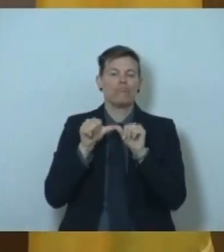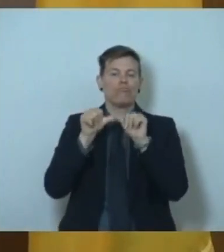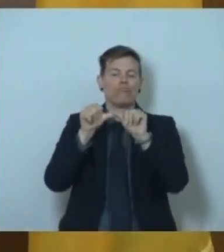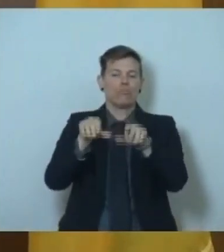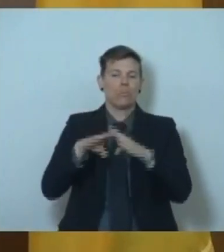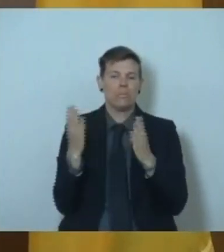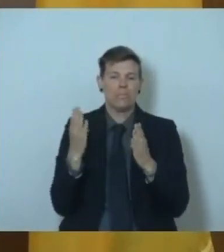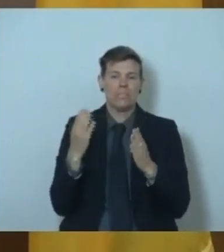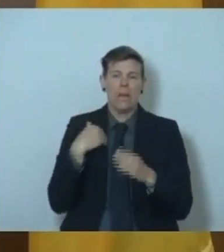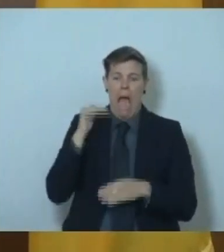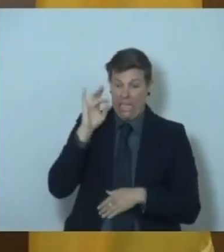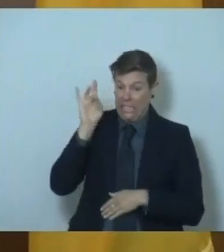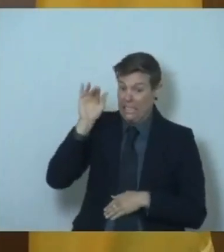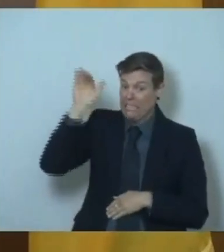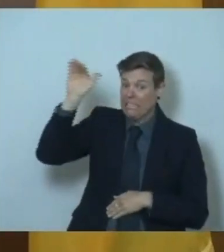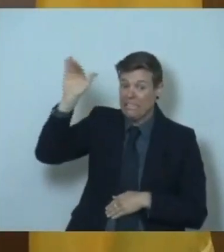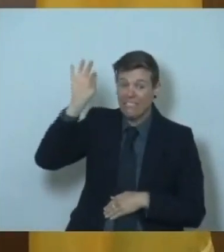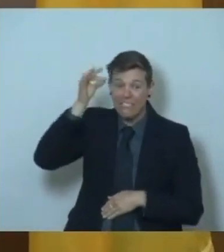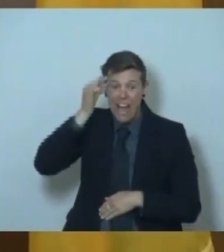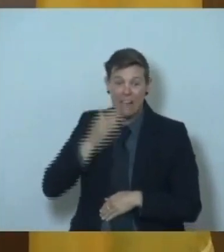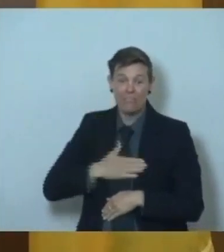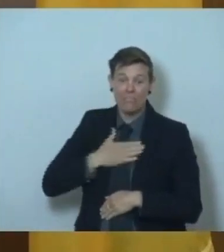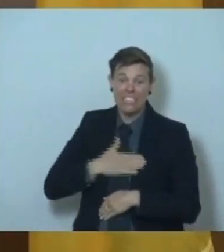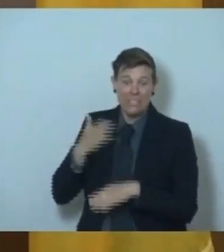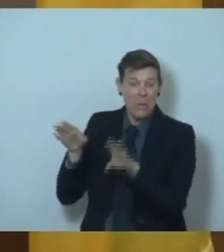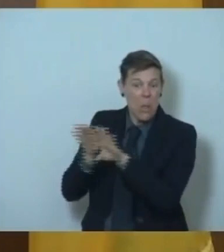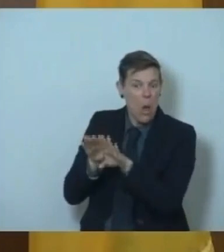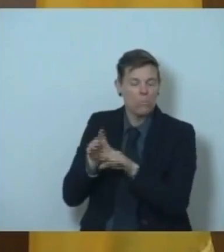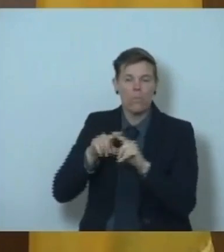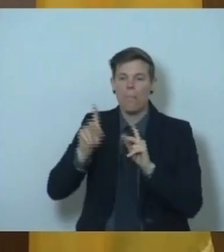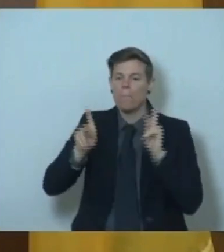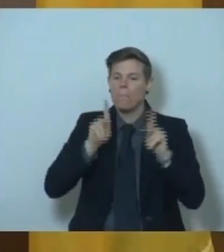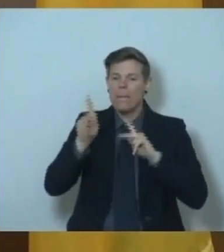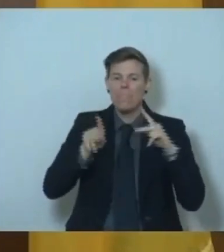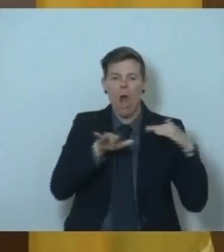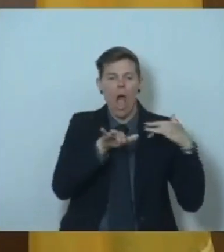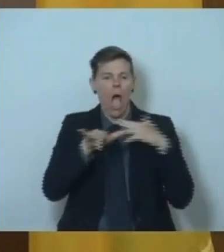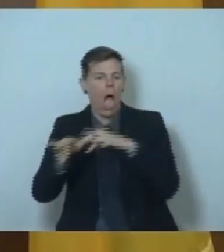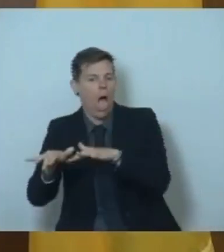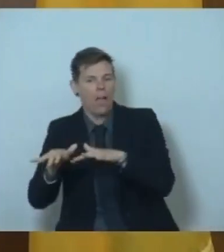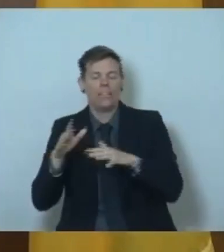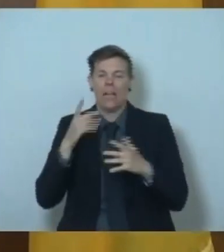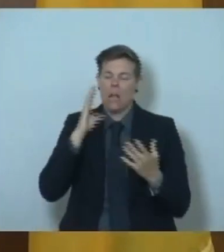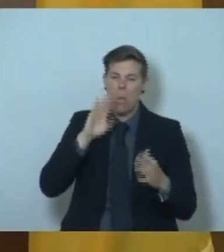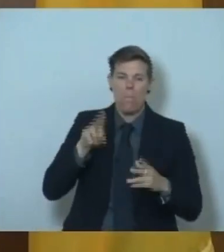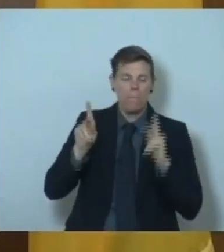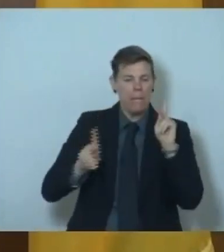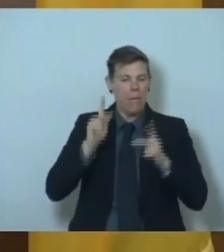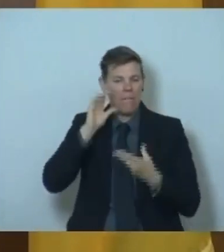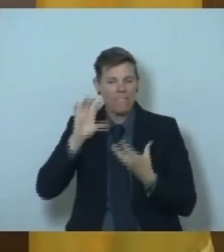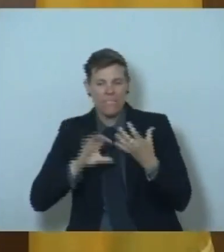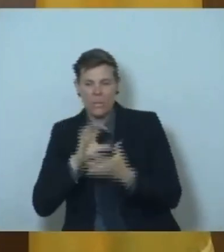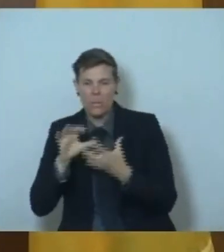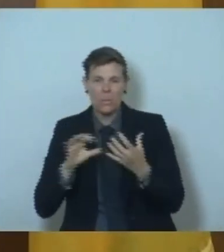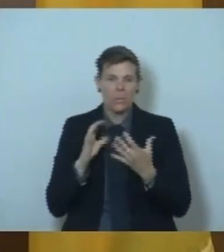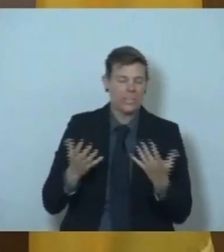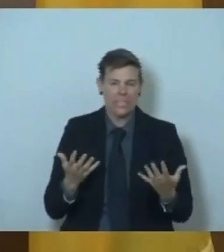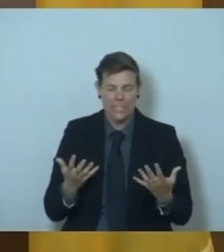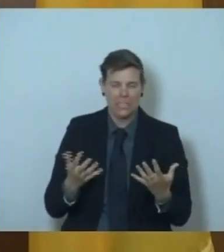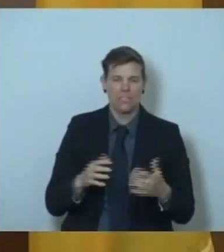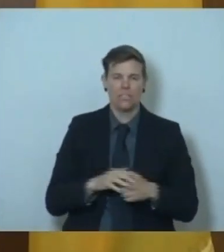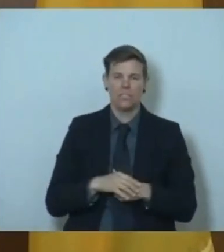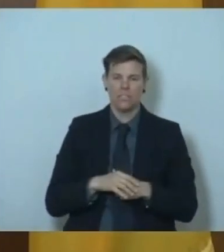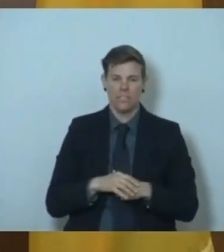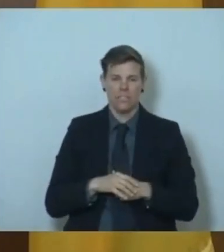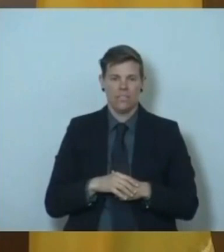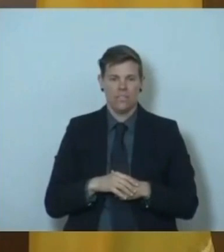confusion, and not enough people can get on the lake with just a federal marina. So we have a state marina, state park, and we have wrestled